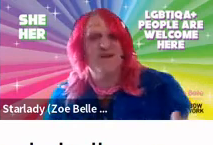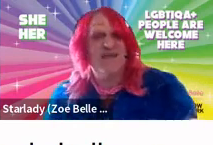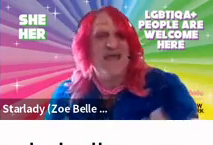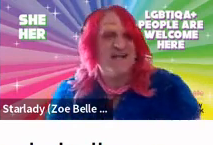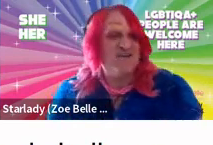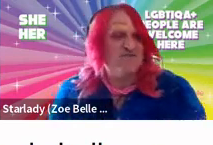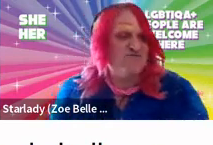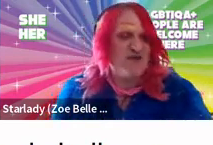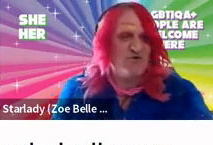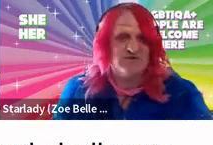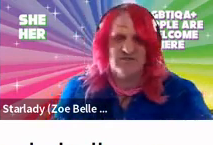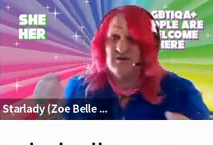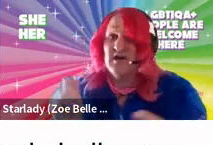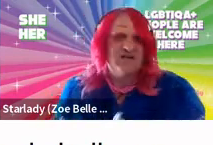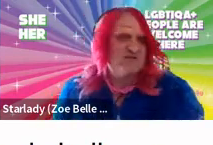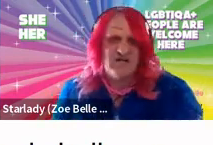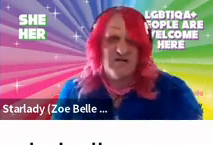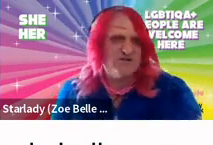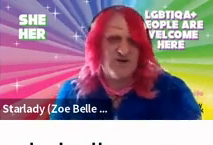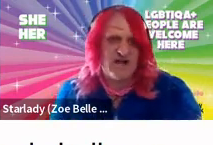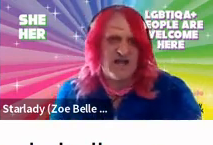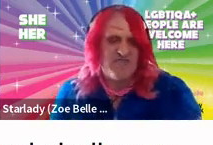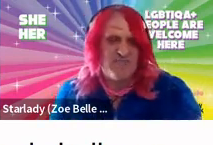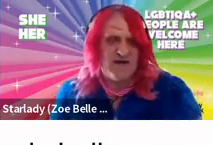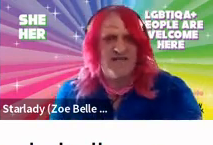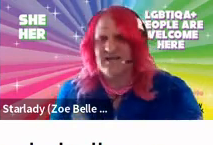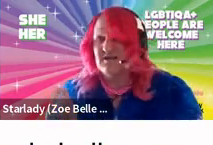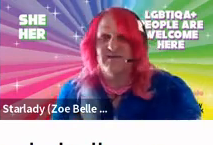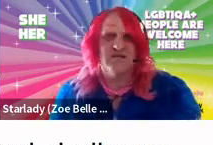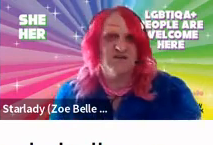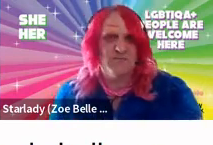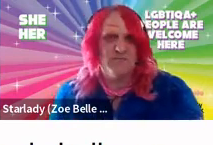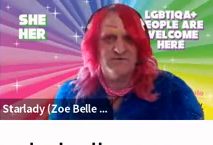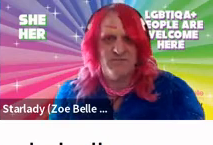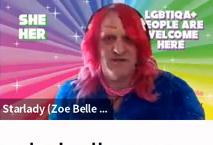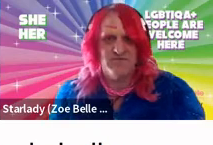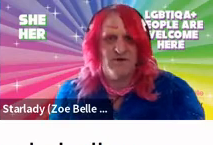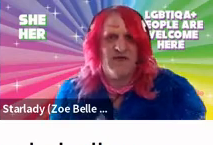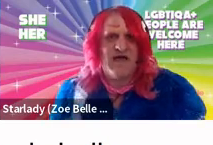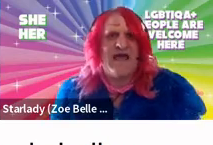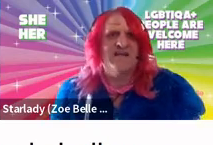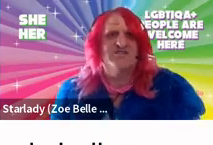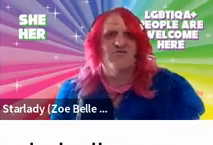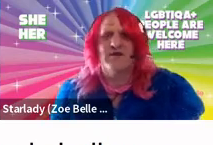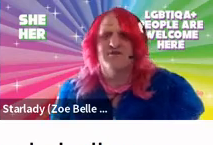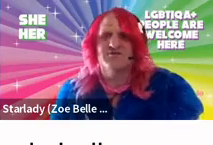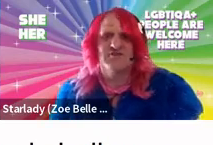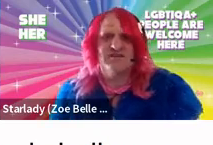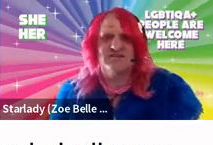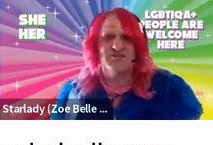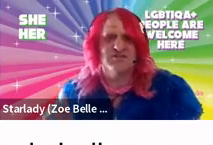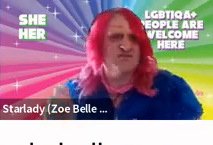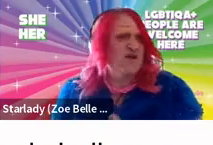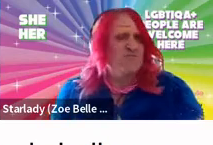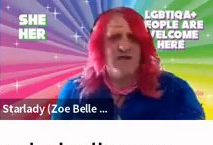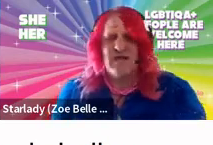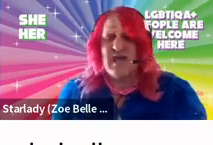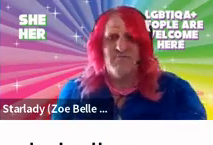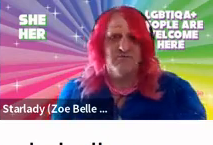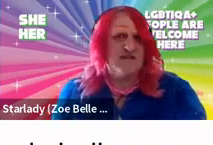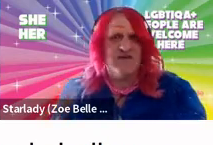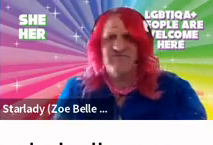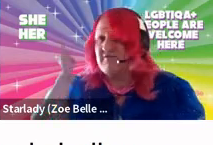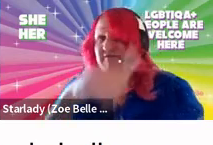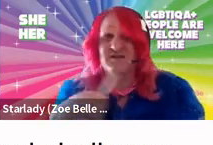but not everybody can, even if they want to. Sometimes you've got to have money. It could be depend upon the age of when you transitioned.